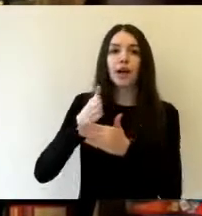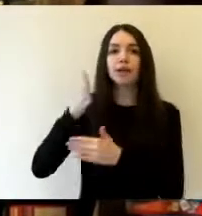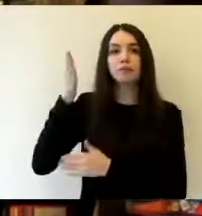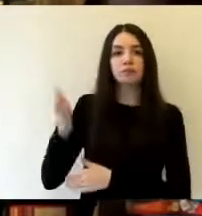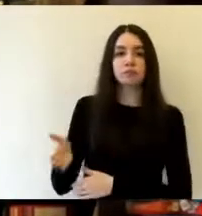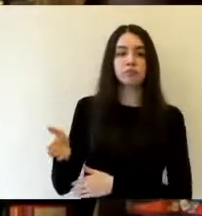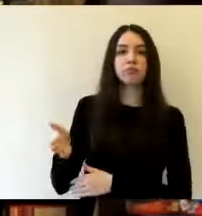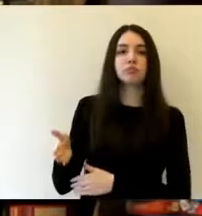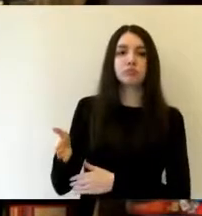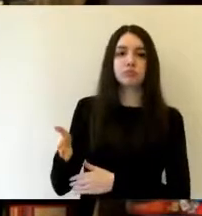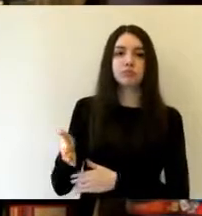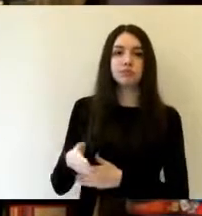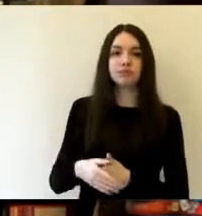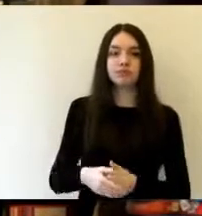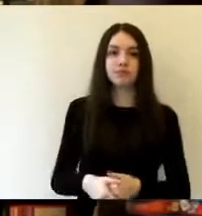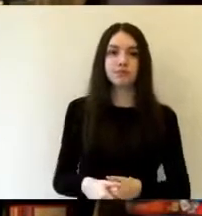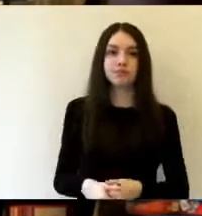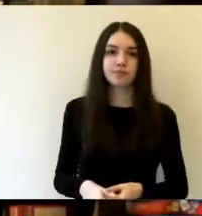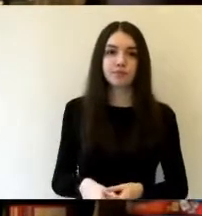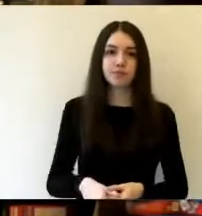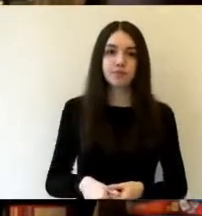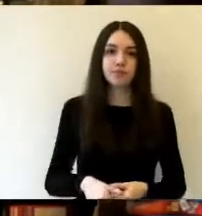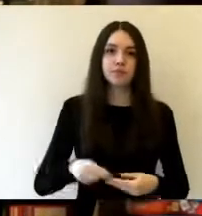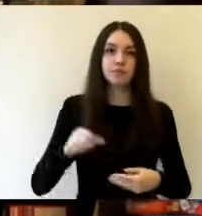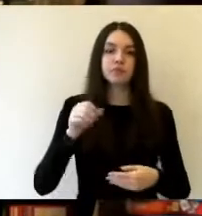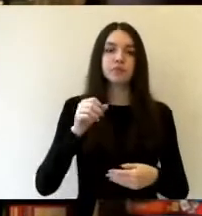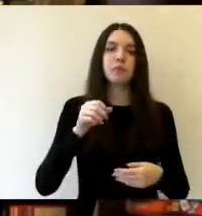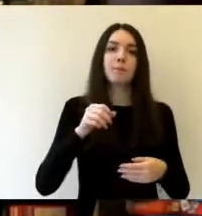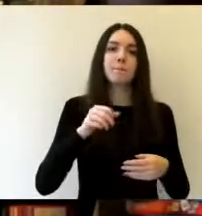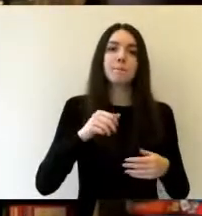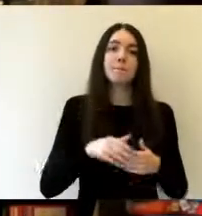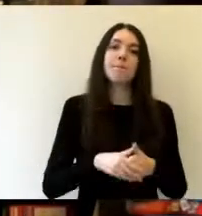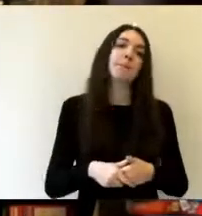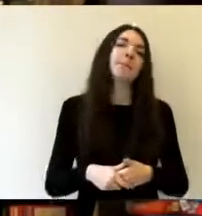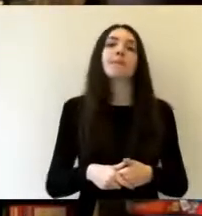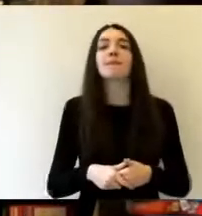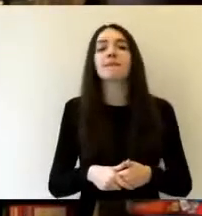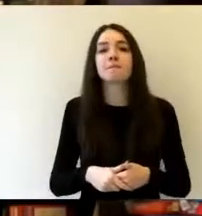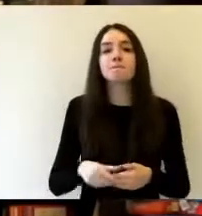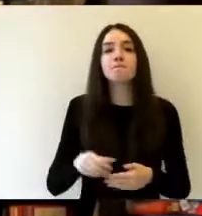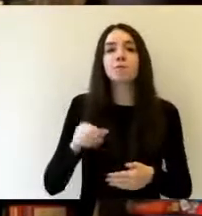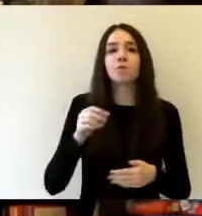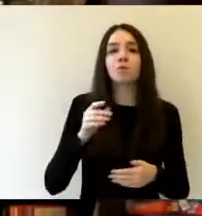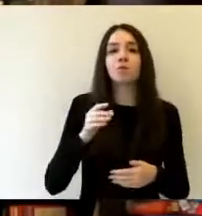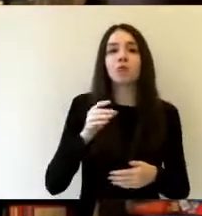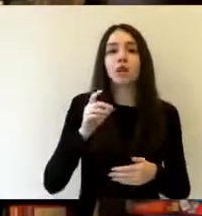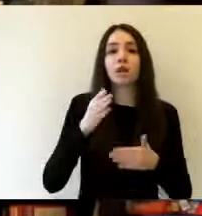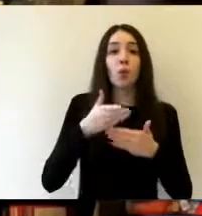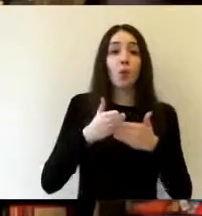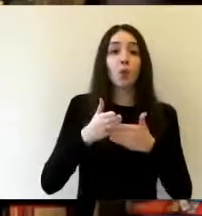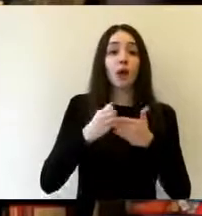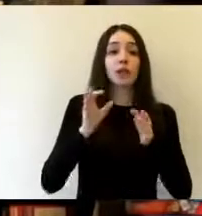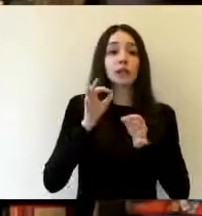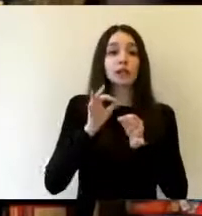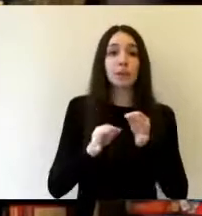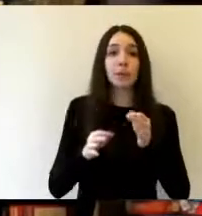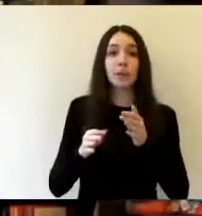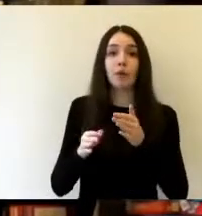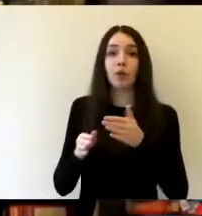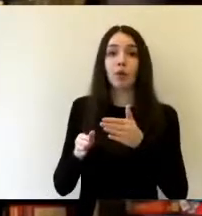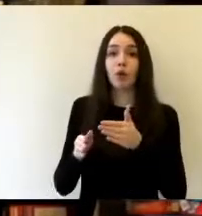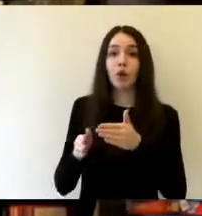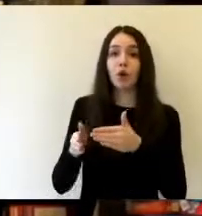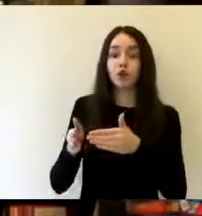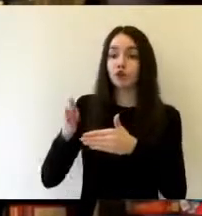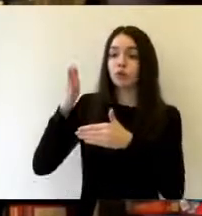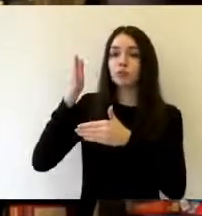done stays. Another side completely disappears. With wood carving, you're slicing through things. So it is a very different